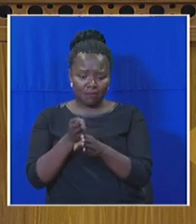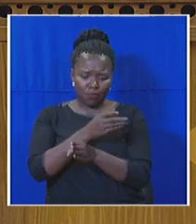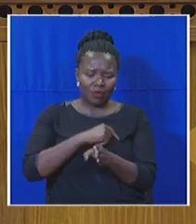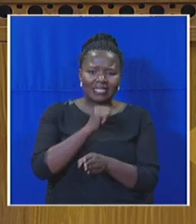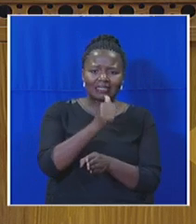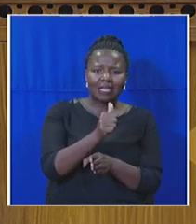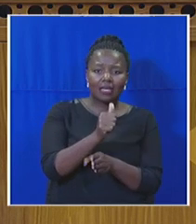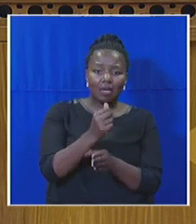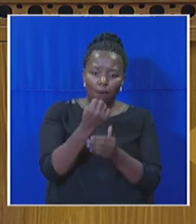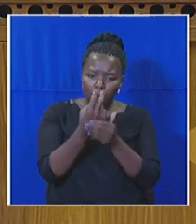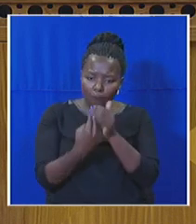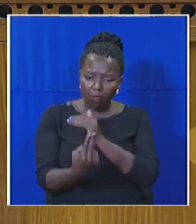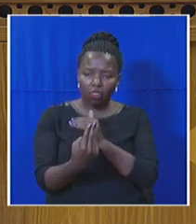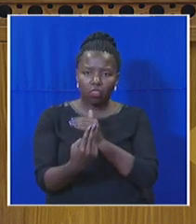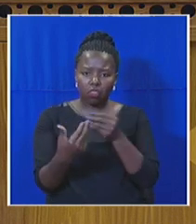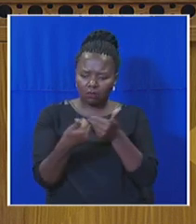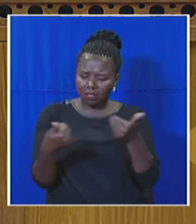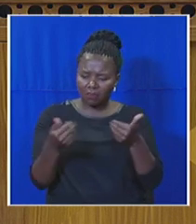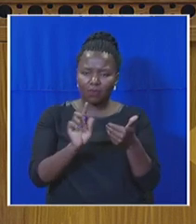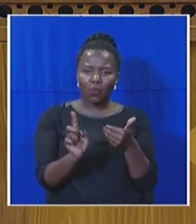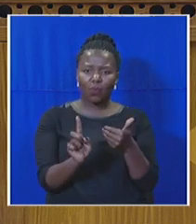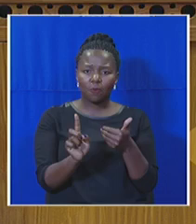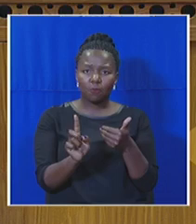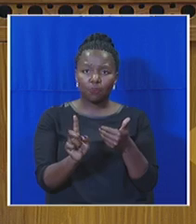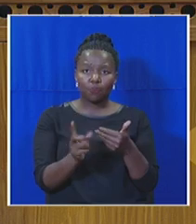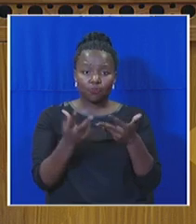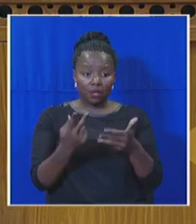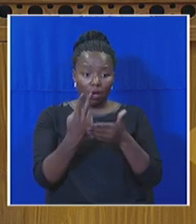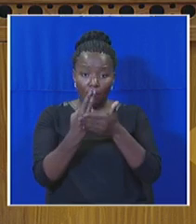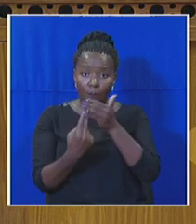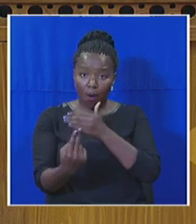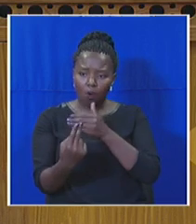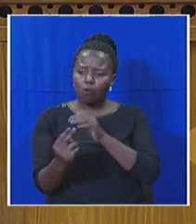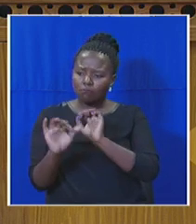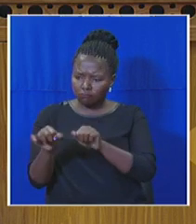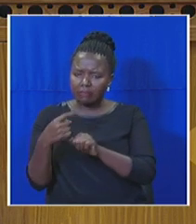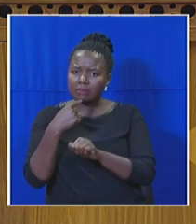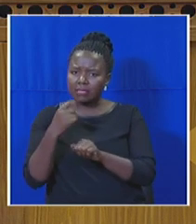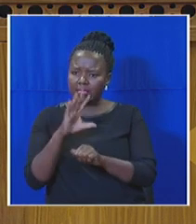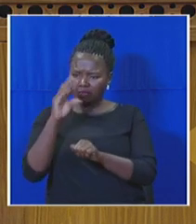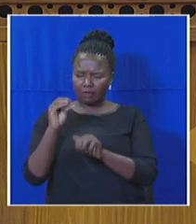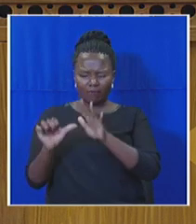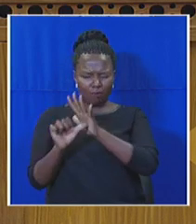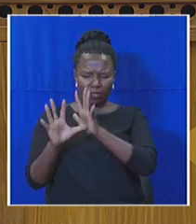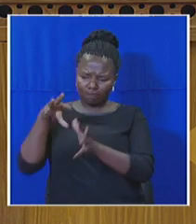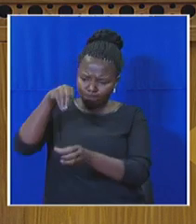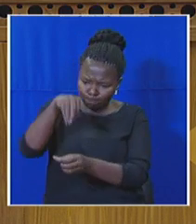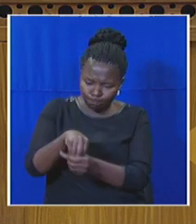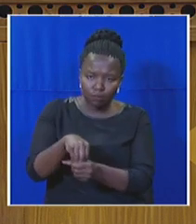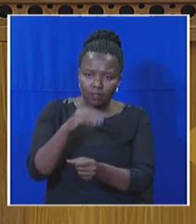deal with both. And both sides, by the way, accept that South Africa has a role to play to help them